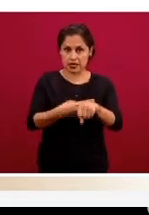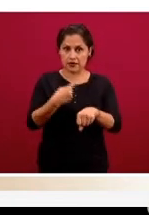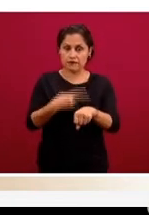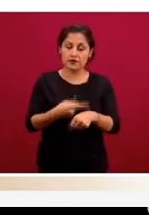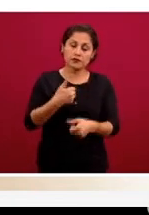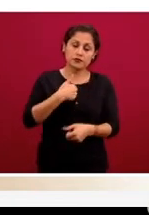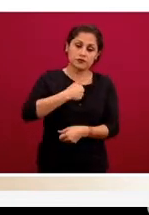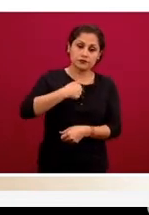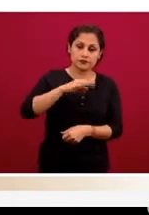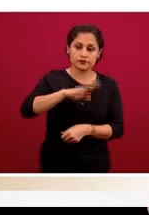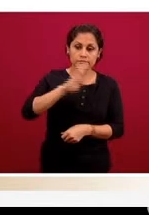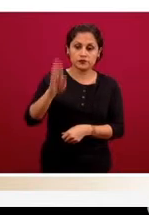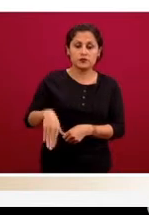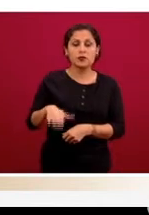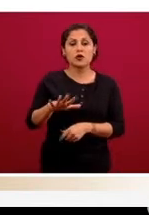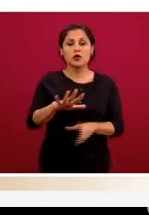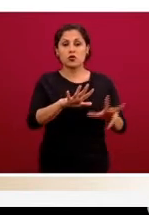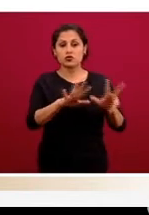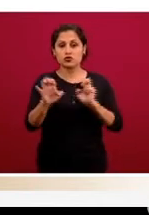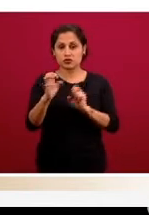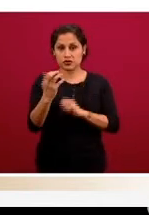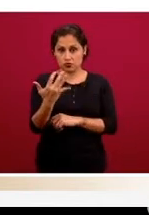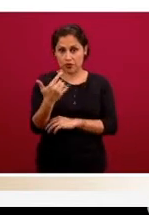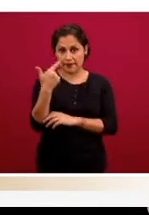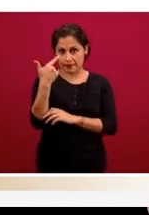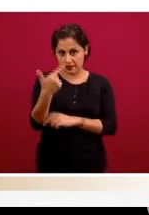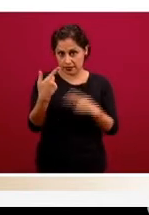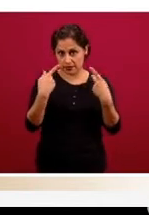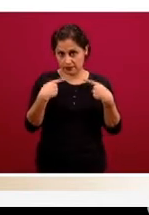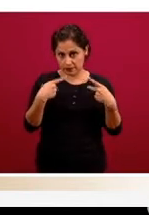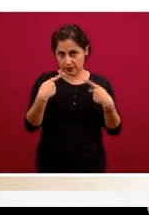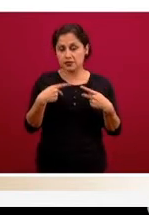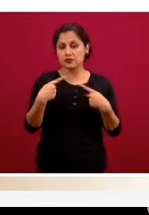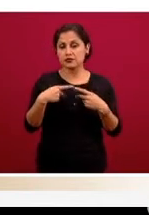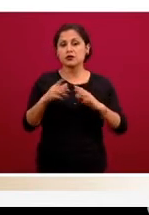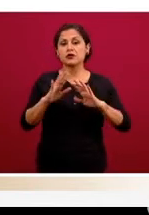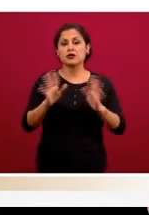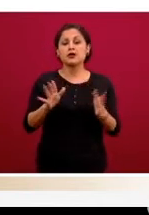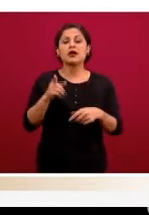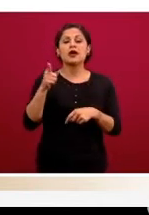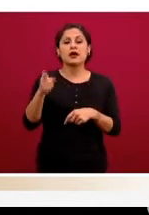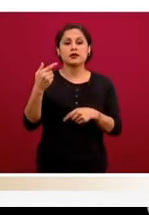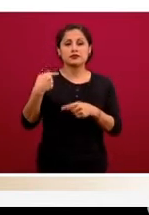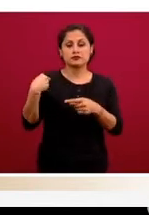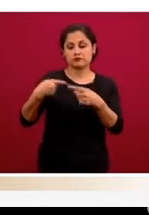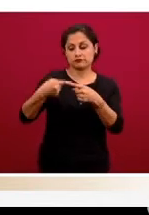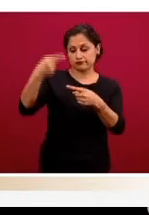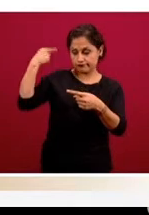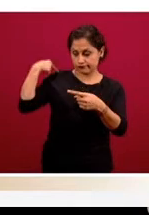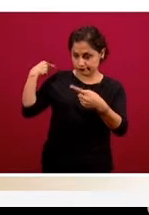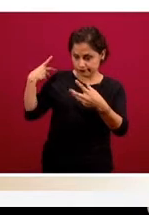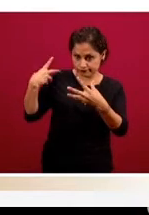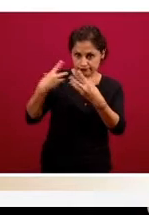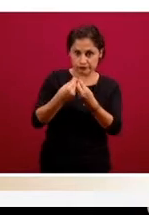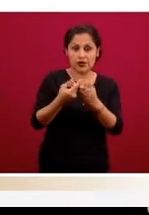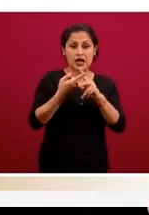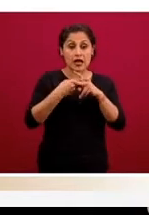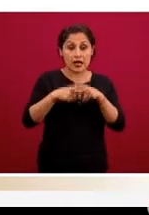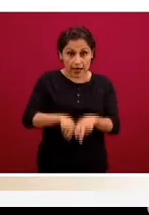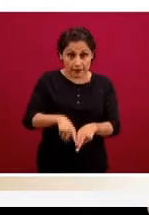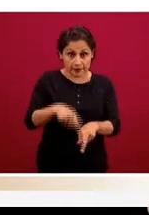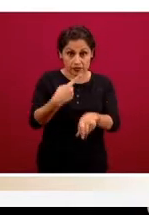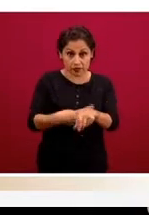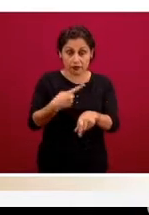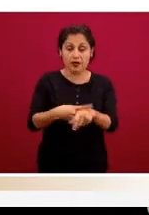857 deaths. Now, this is the total epidemic in Mexico this year. This is what we've had so